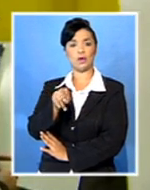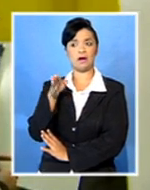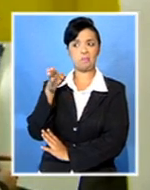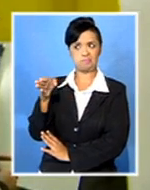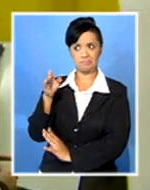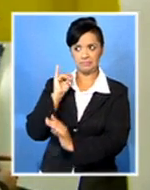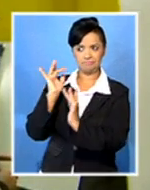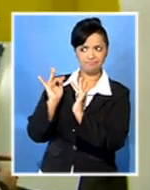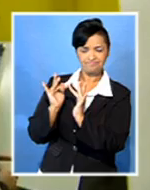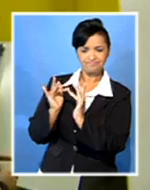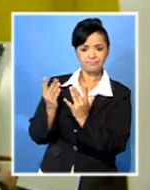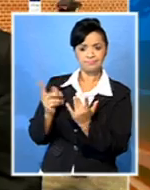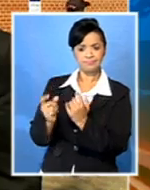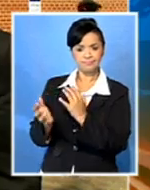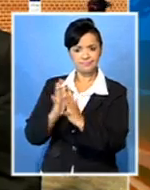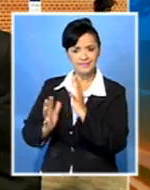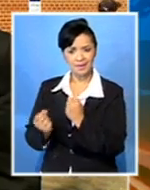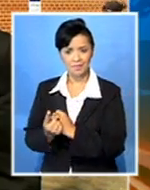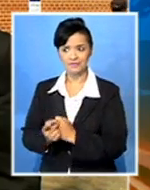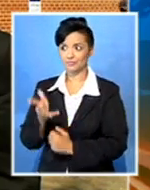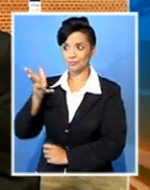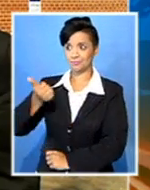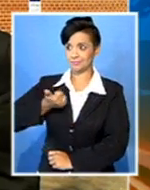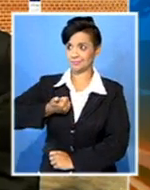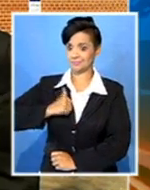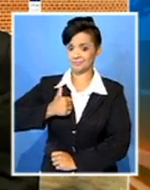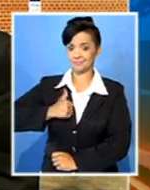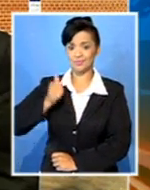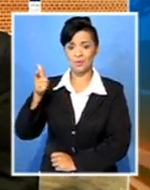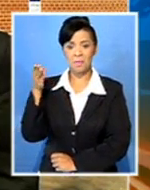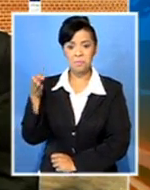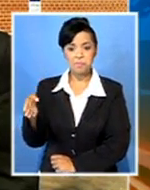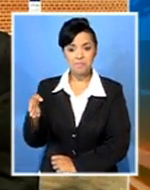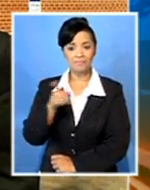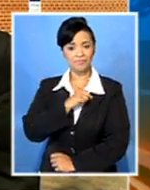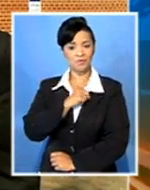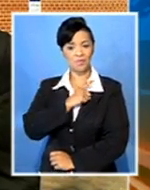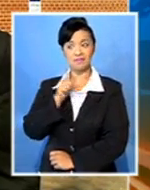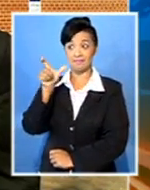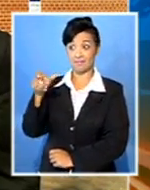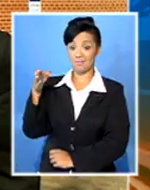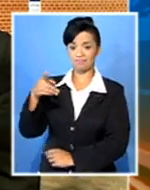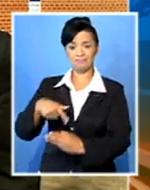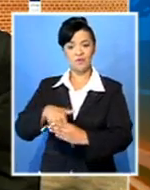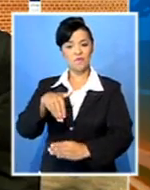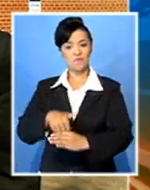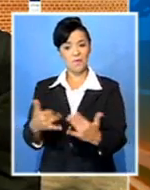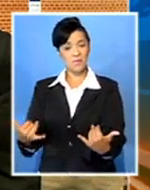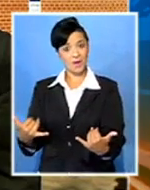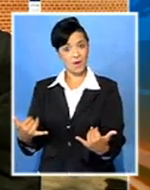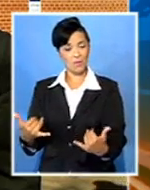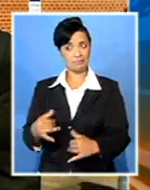latest. And Sherwin, you couldn't be in a better place, given one of the nominees is voting in that very